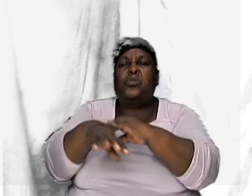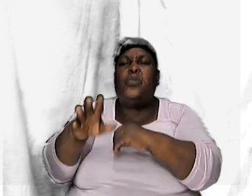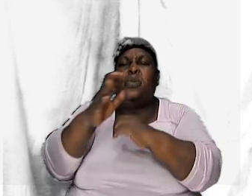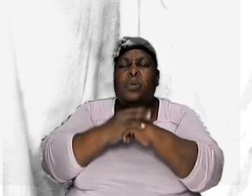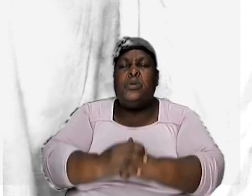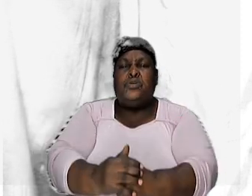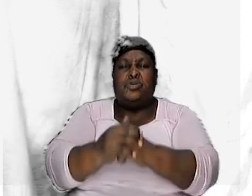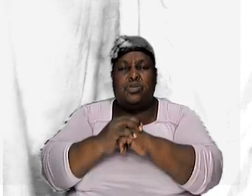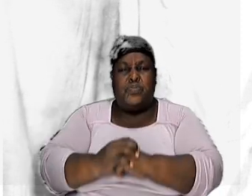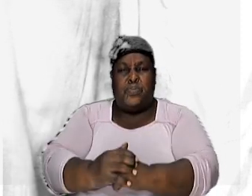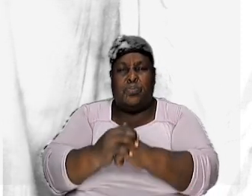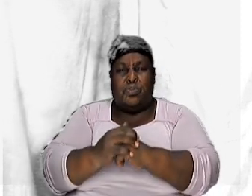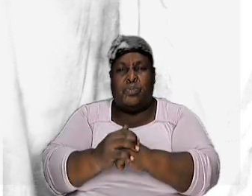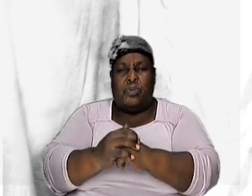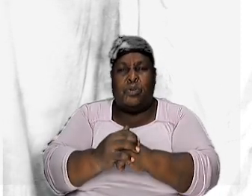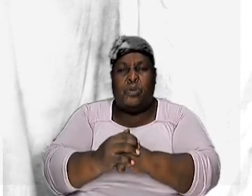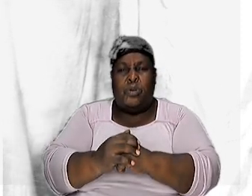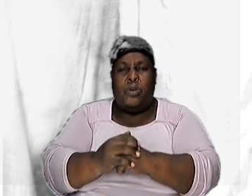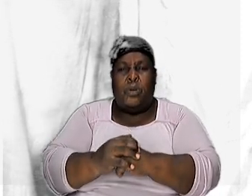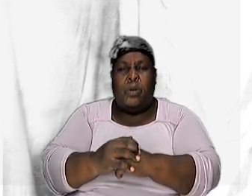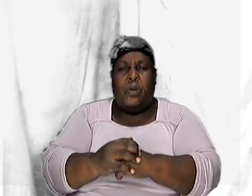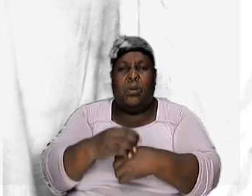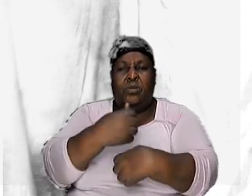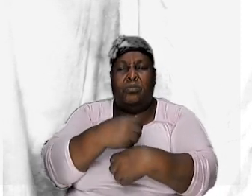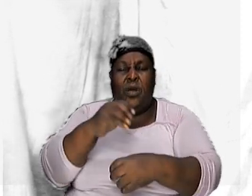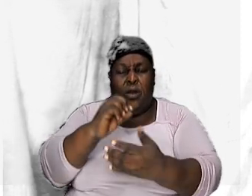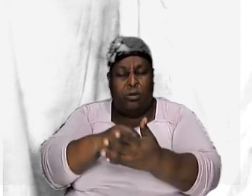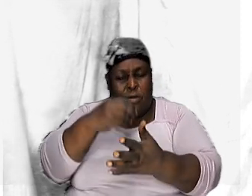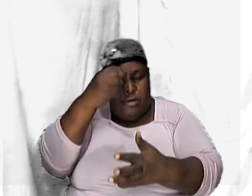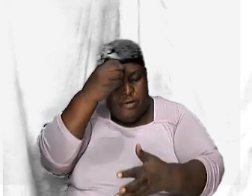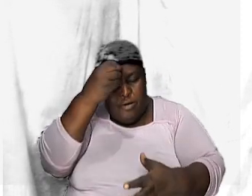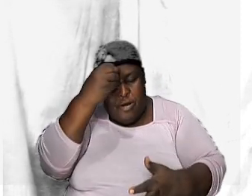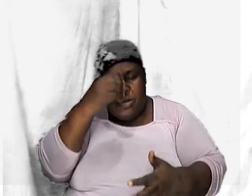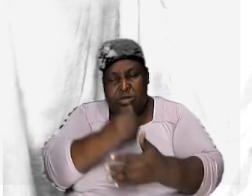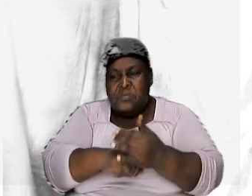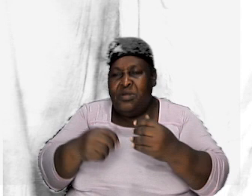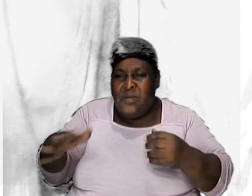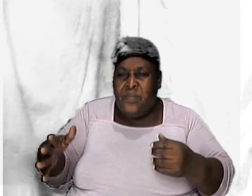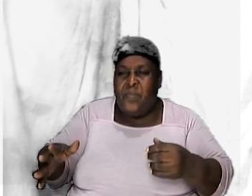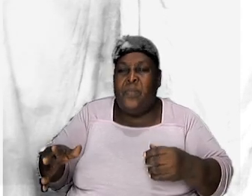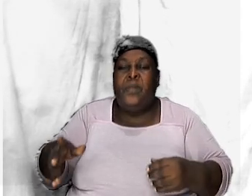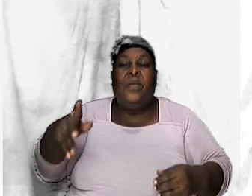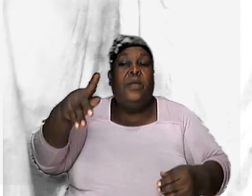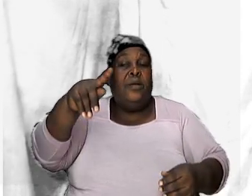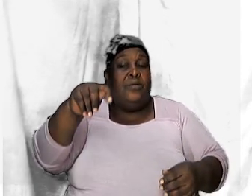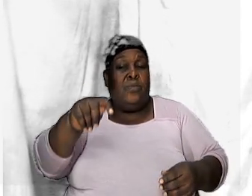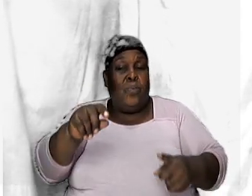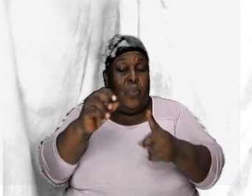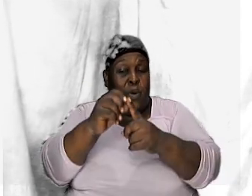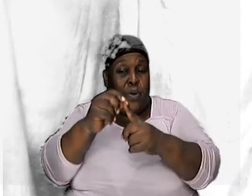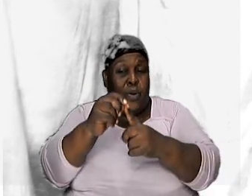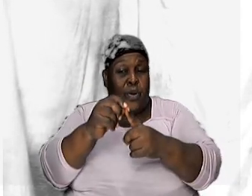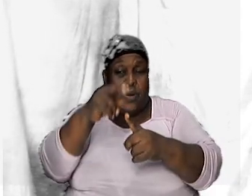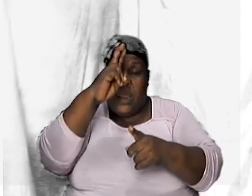woman, but we want to build some foundational things. There's a Hebrew word that is called todah.